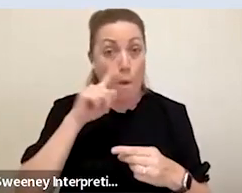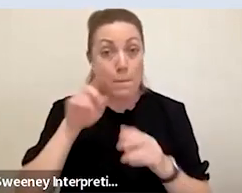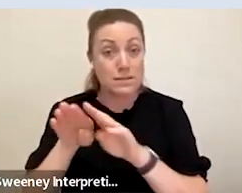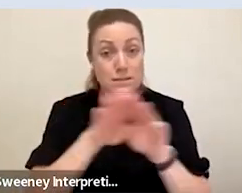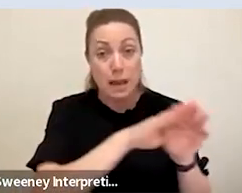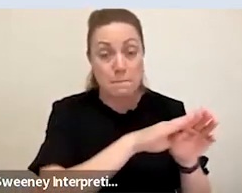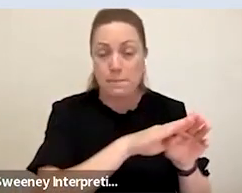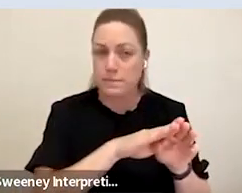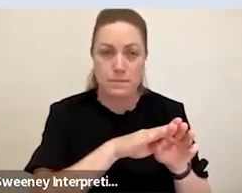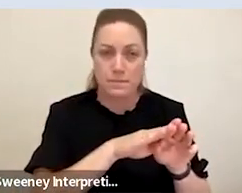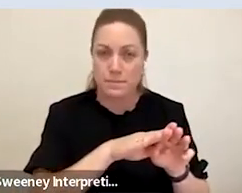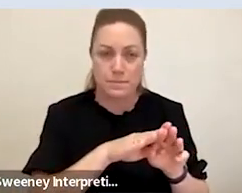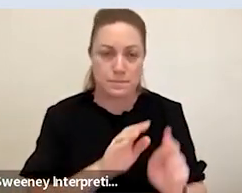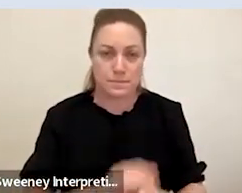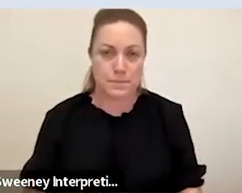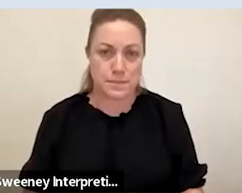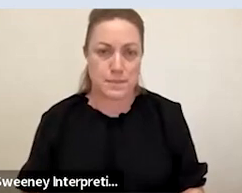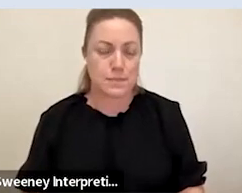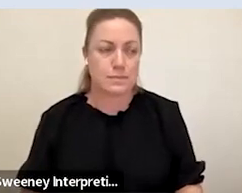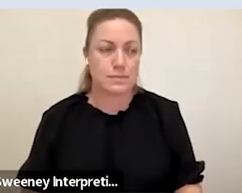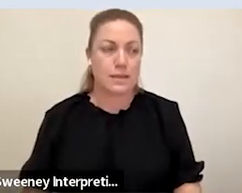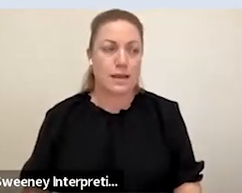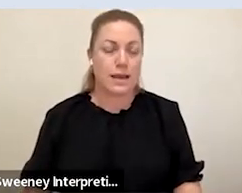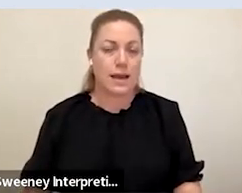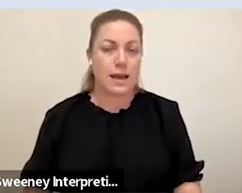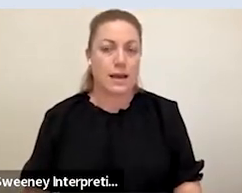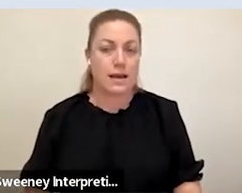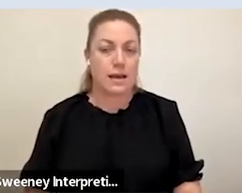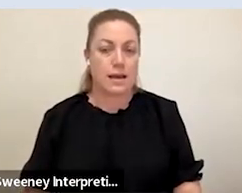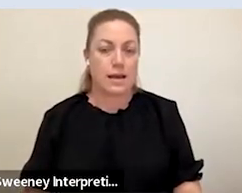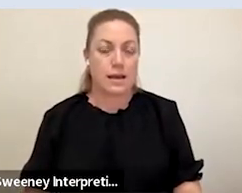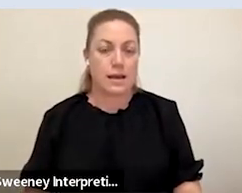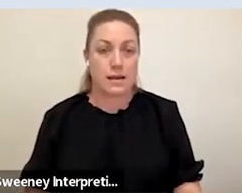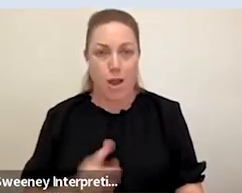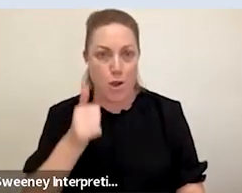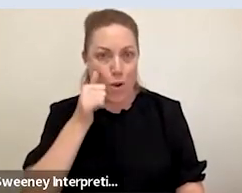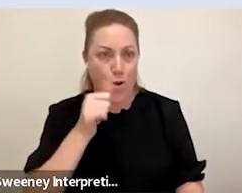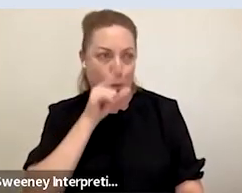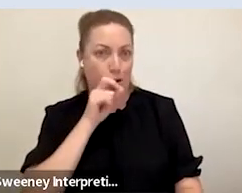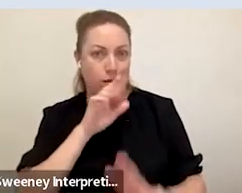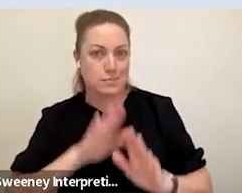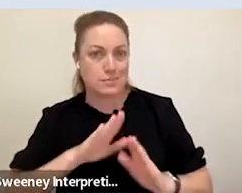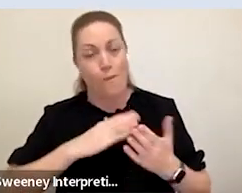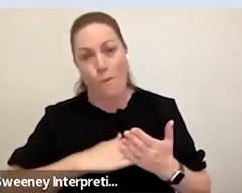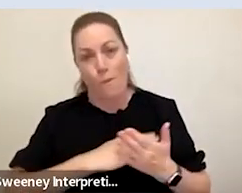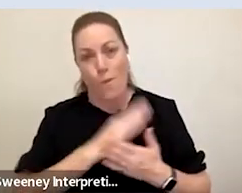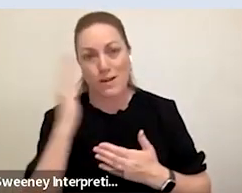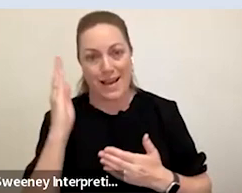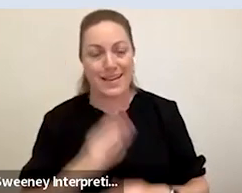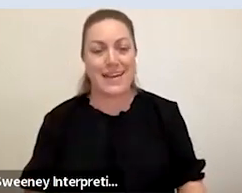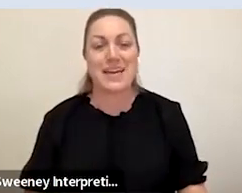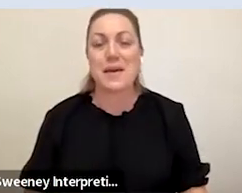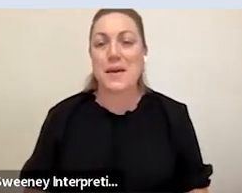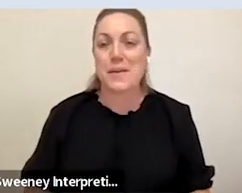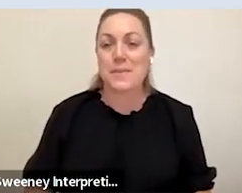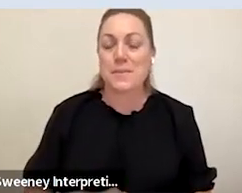else. I'm extremely conscious that we could do this all day. I would like to ask, and